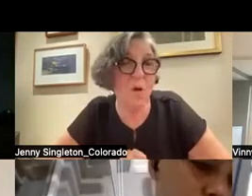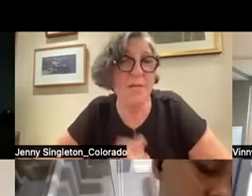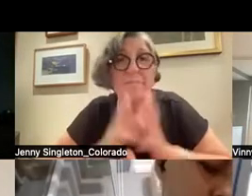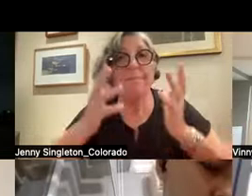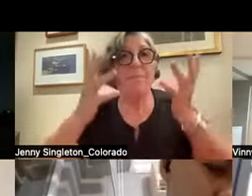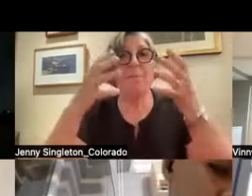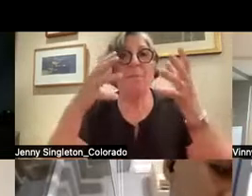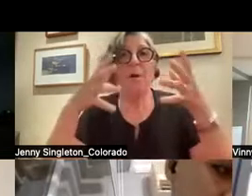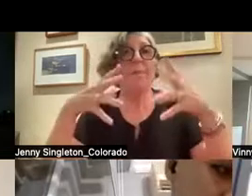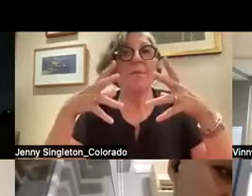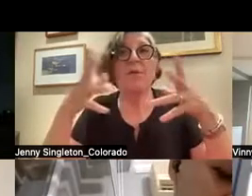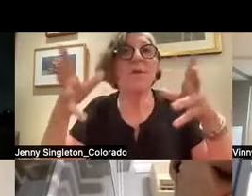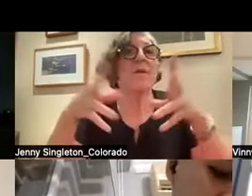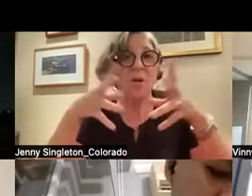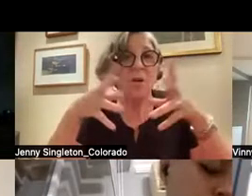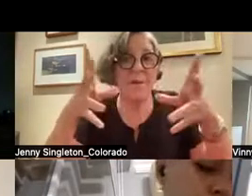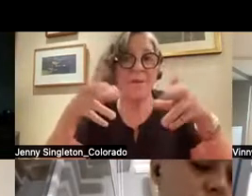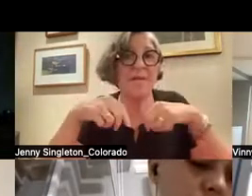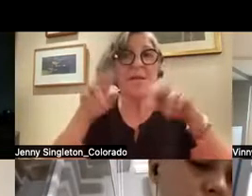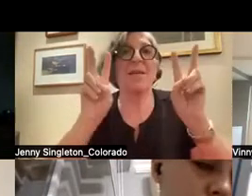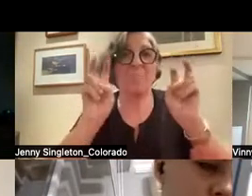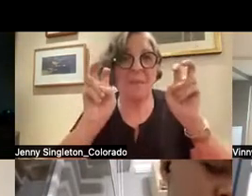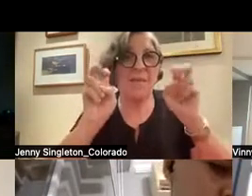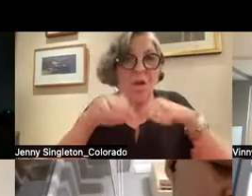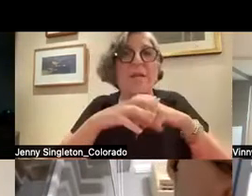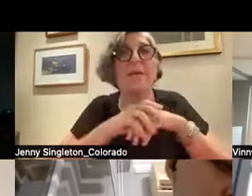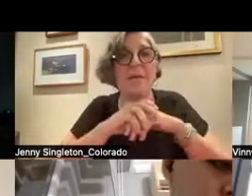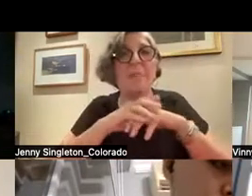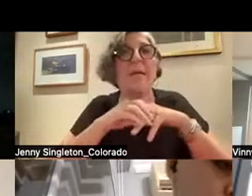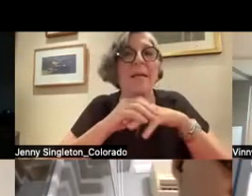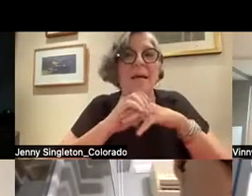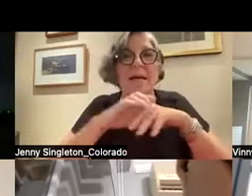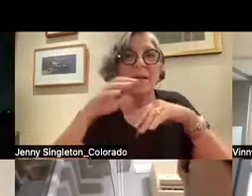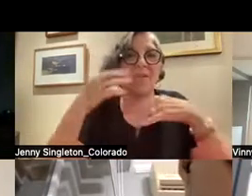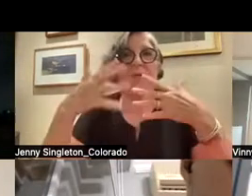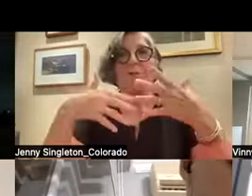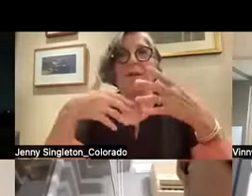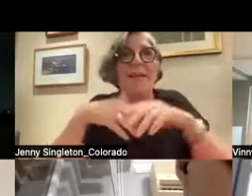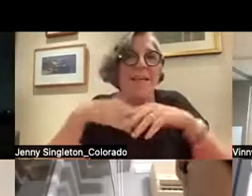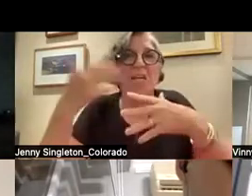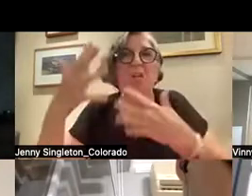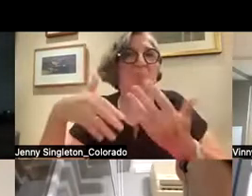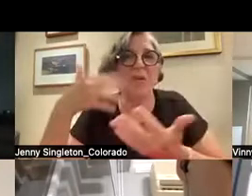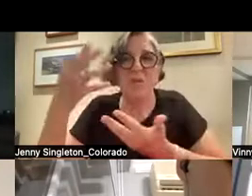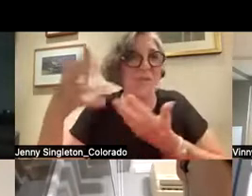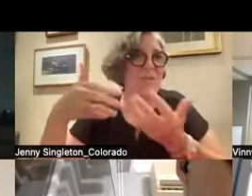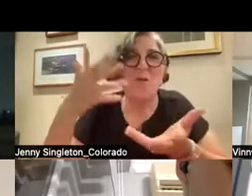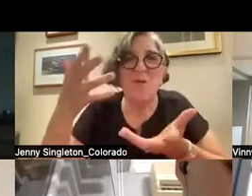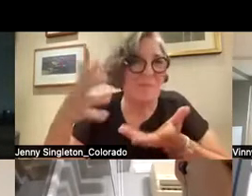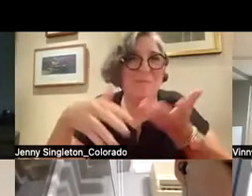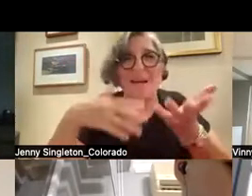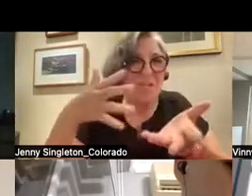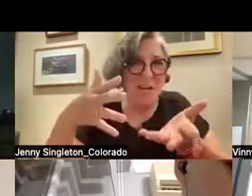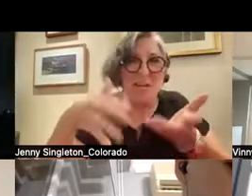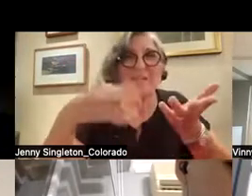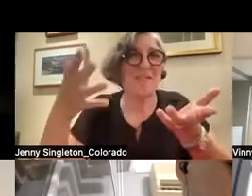right. One could talk about this as kind of baby talk, a sort of ill-produced